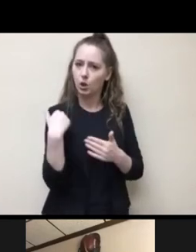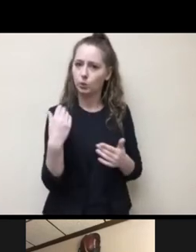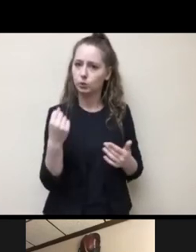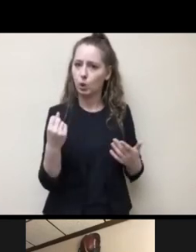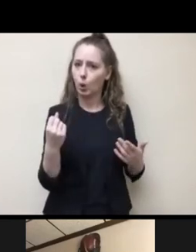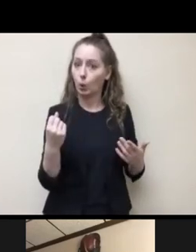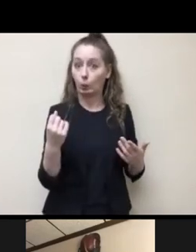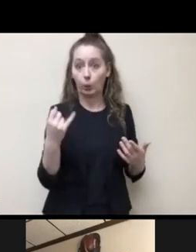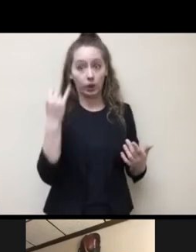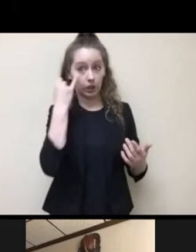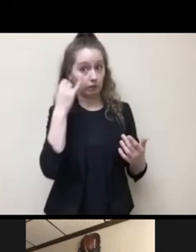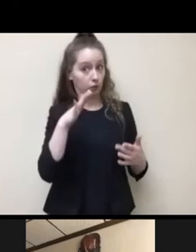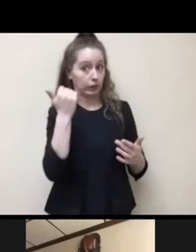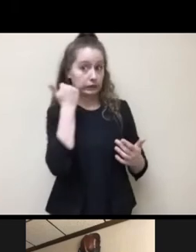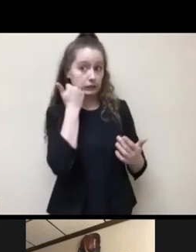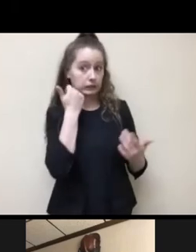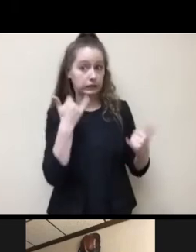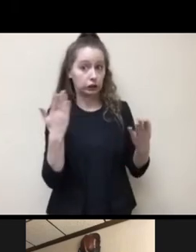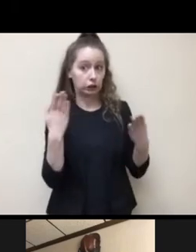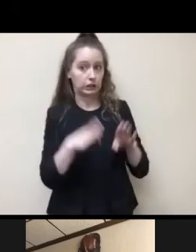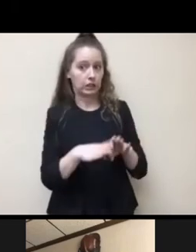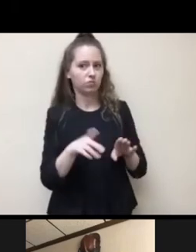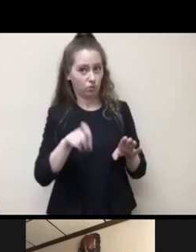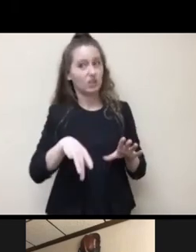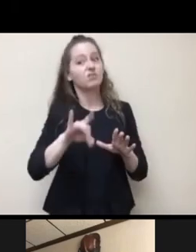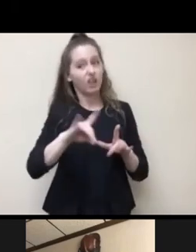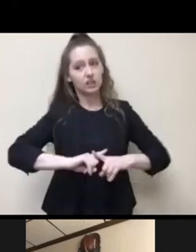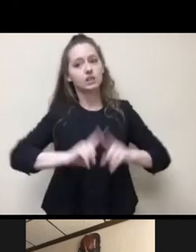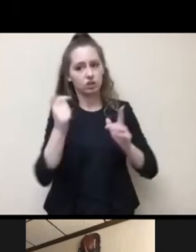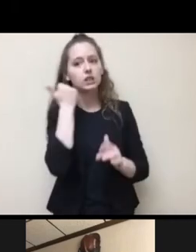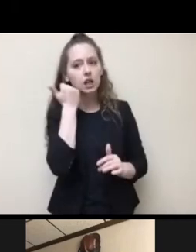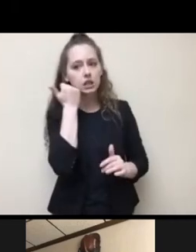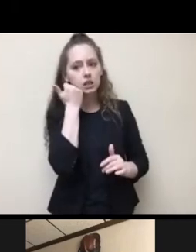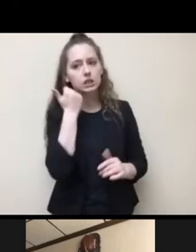if your dentist is still shut down, you need to find a different dentist.